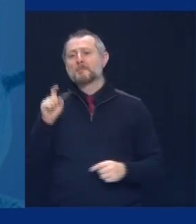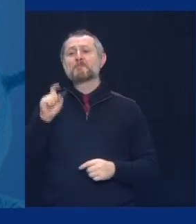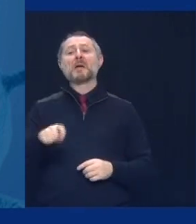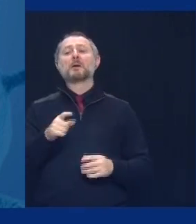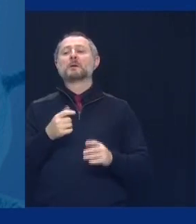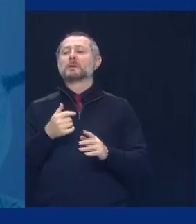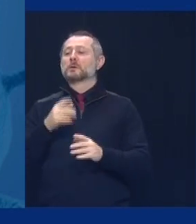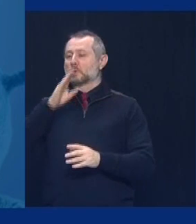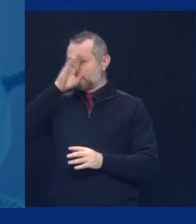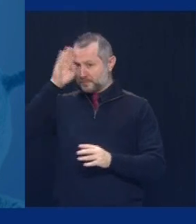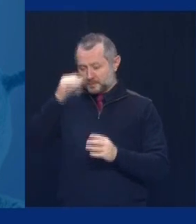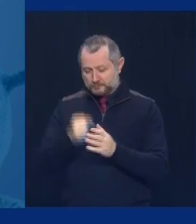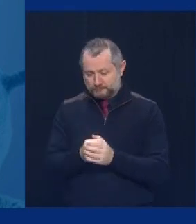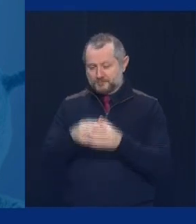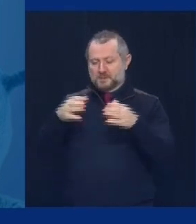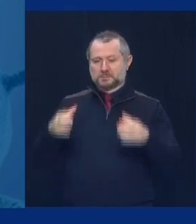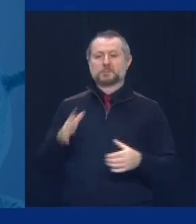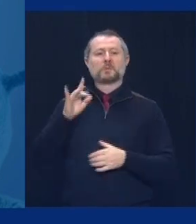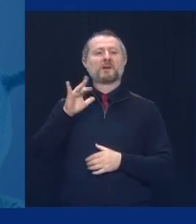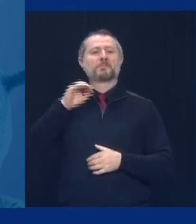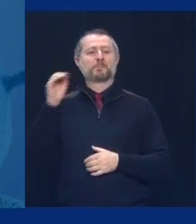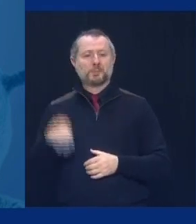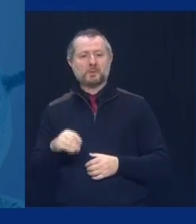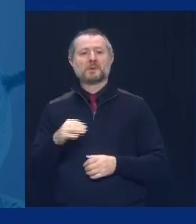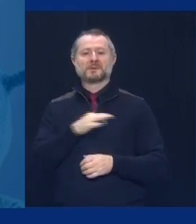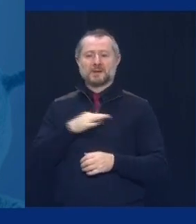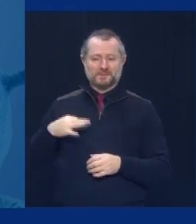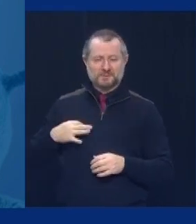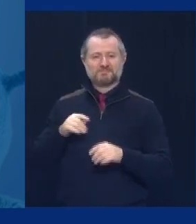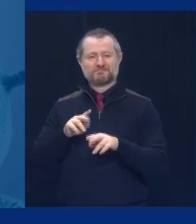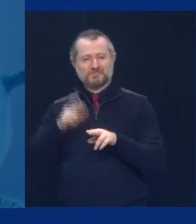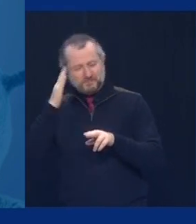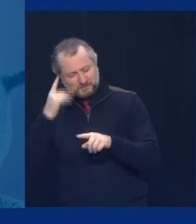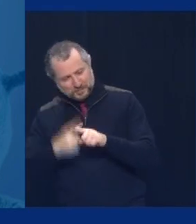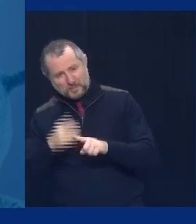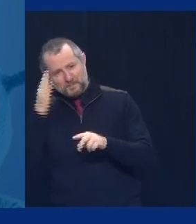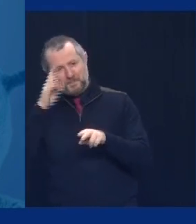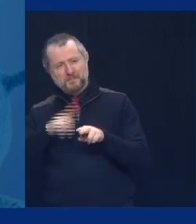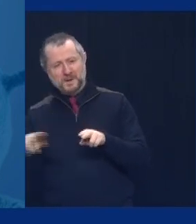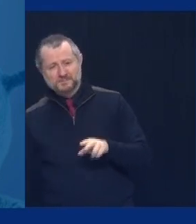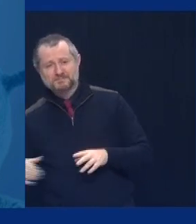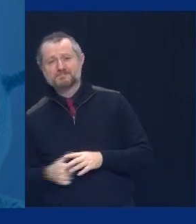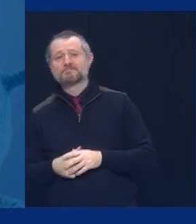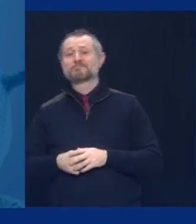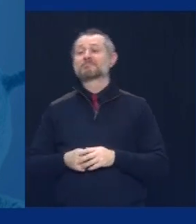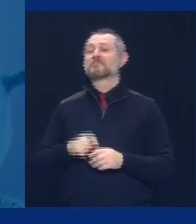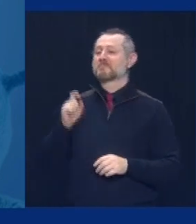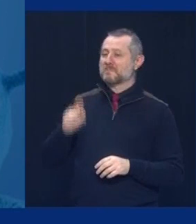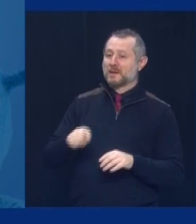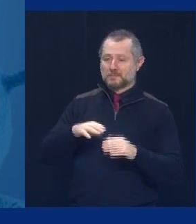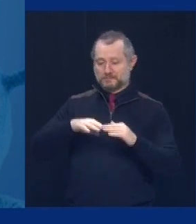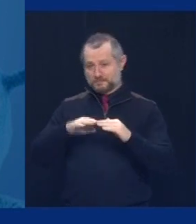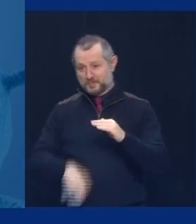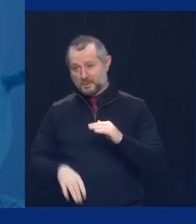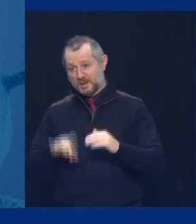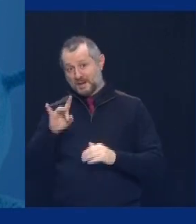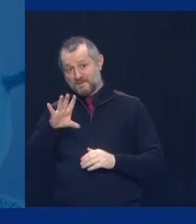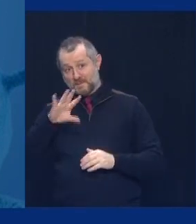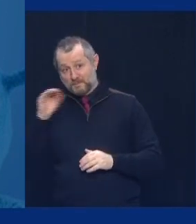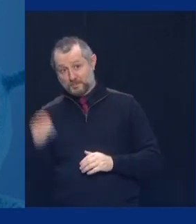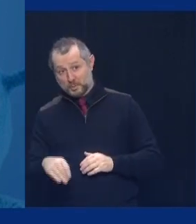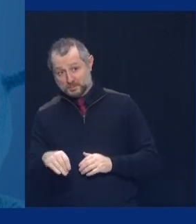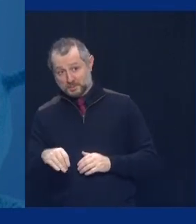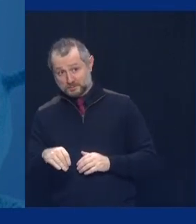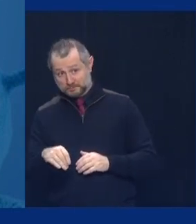25% increase in staffed beds. Hospitals must remain under 85%. They can remain